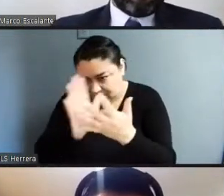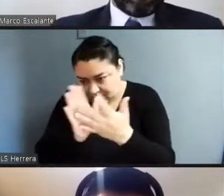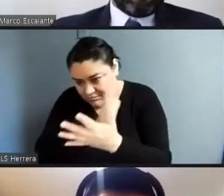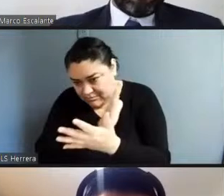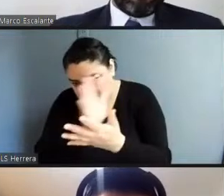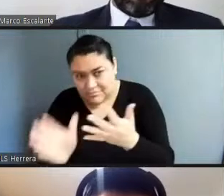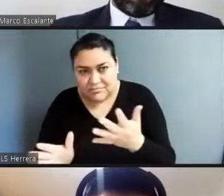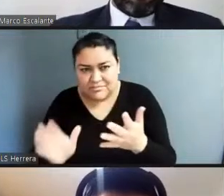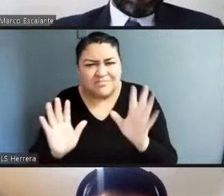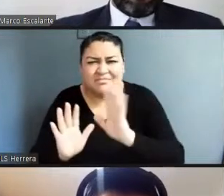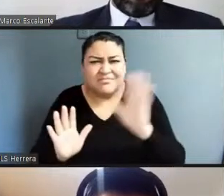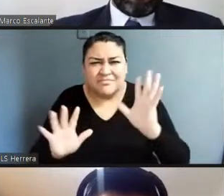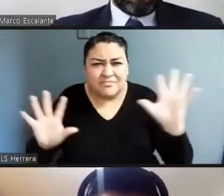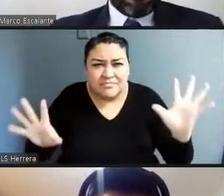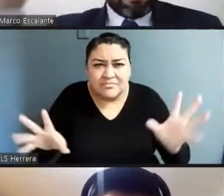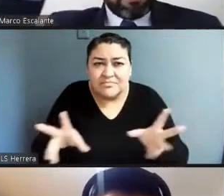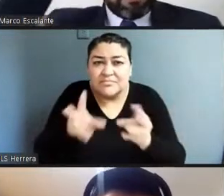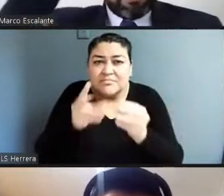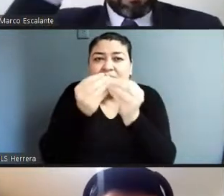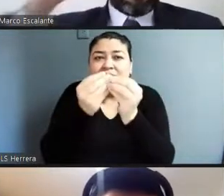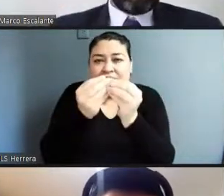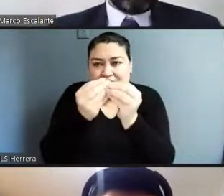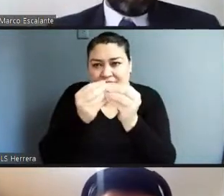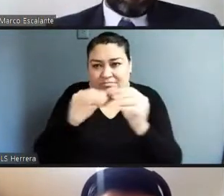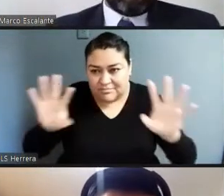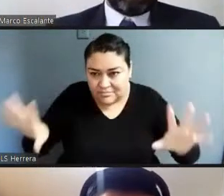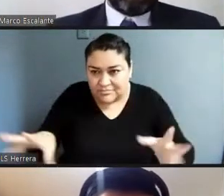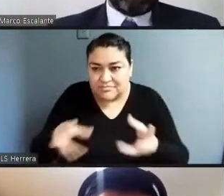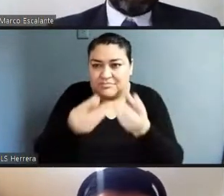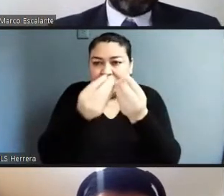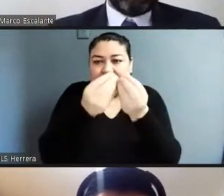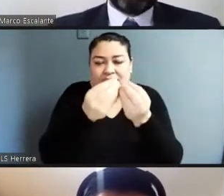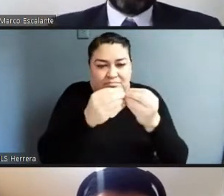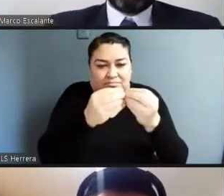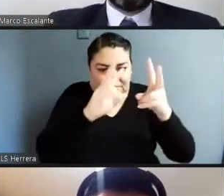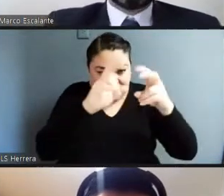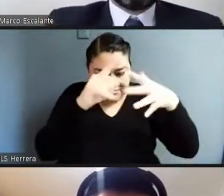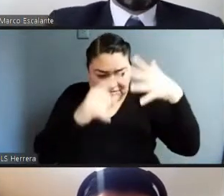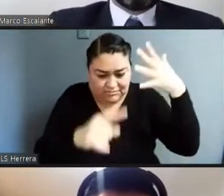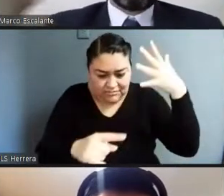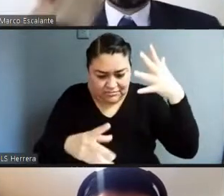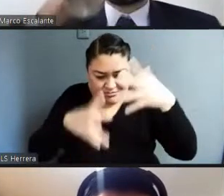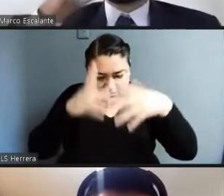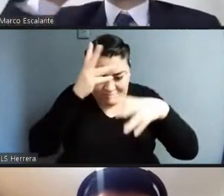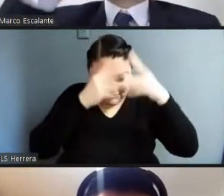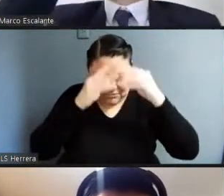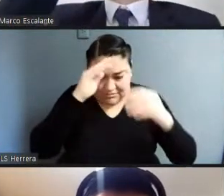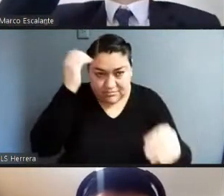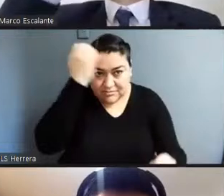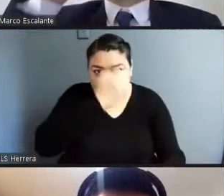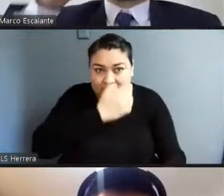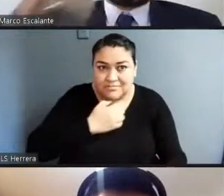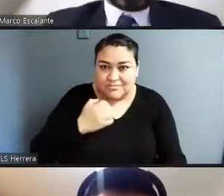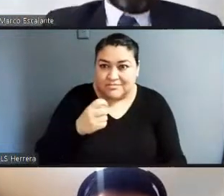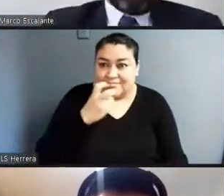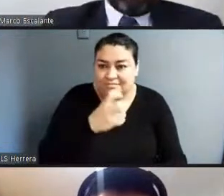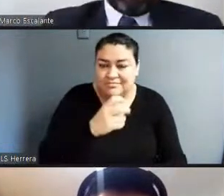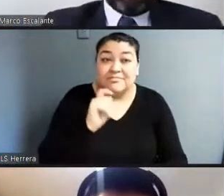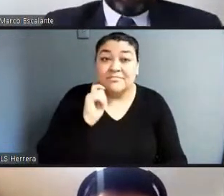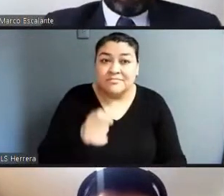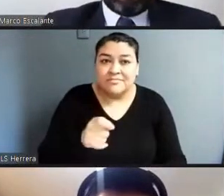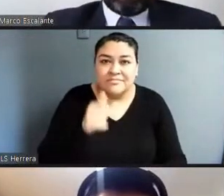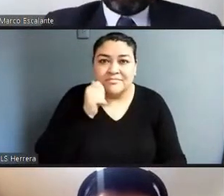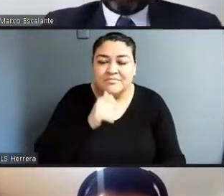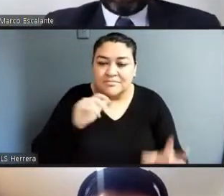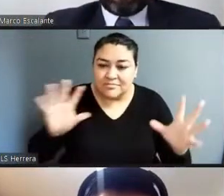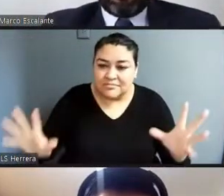not in a separate way, but rather in a joint way, the stages and the process of learning, teaching, and